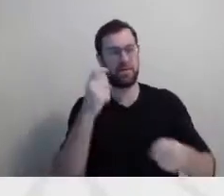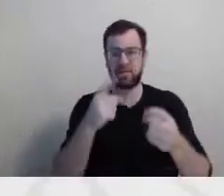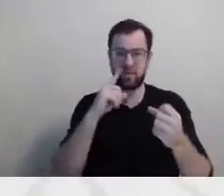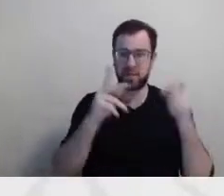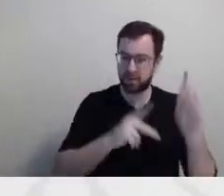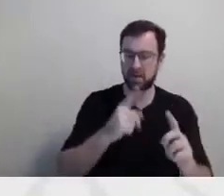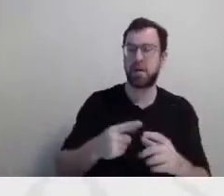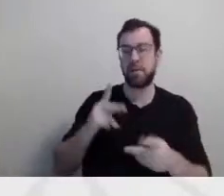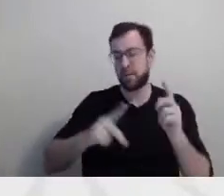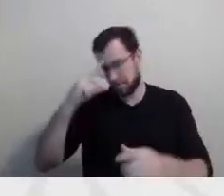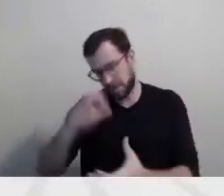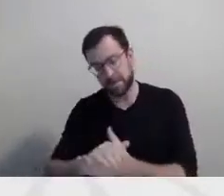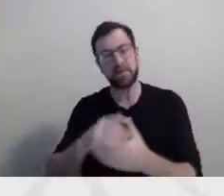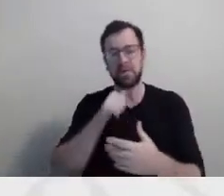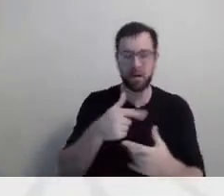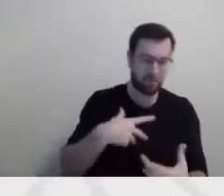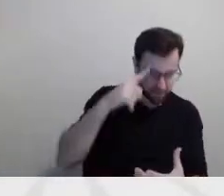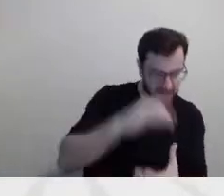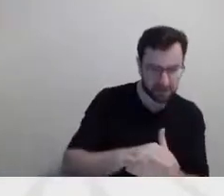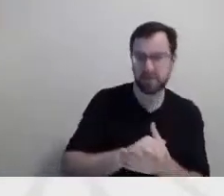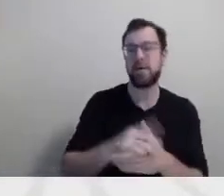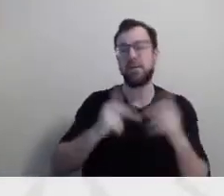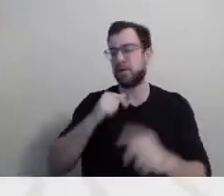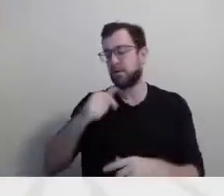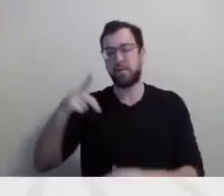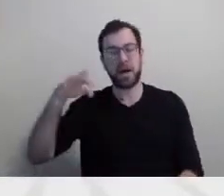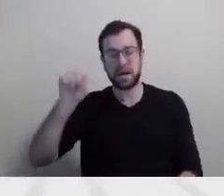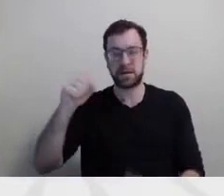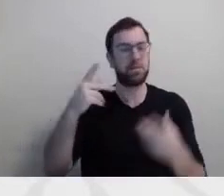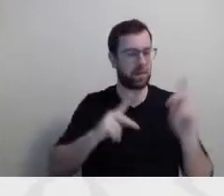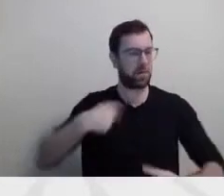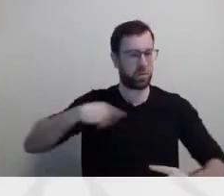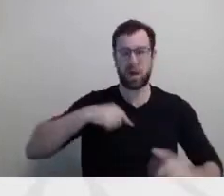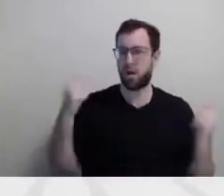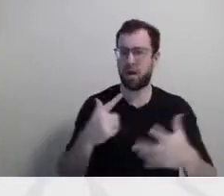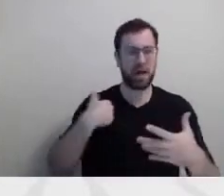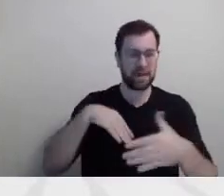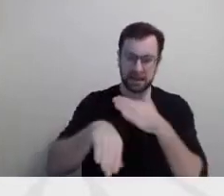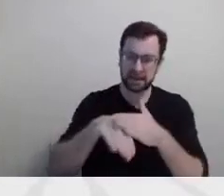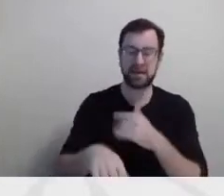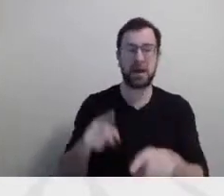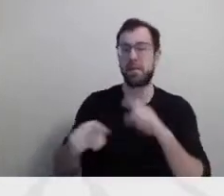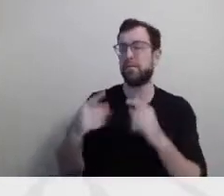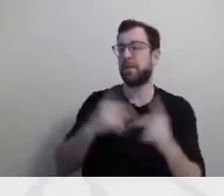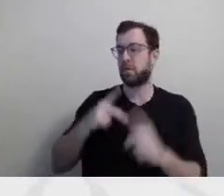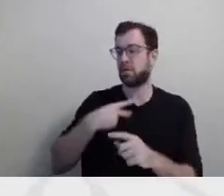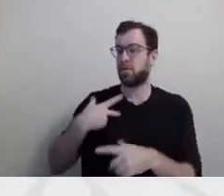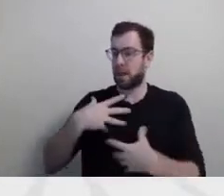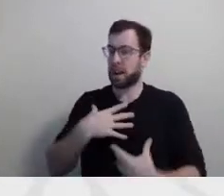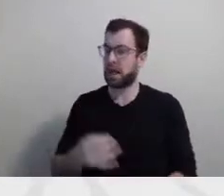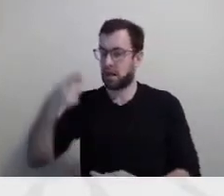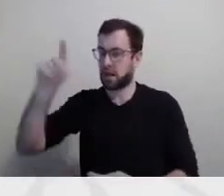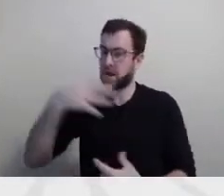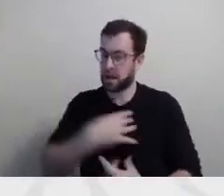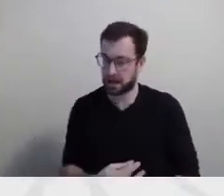The believer, the non-believer, the pious, the non-pious, everyone has access to wealth. But the favor of Allah subhanahu wa ta'ala